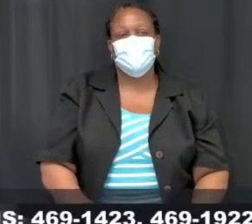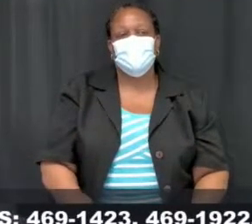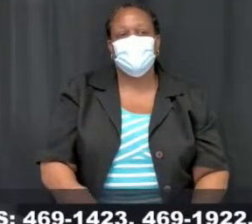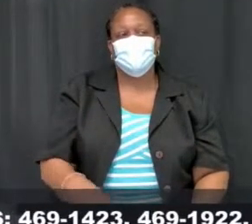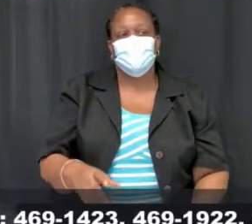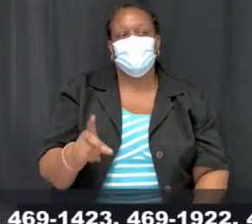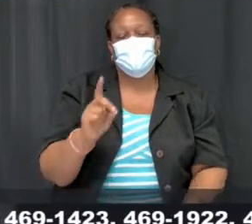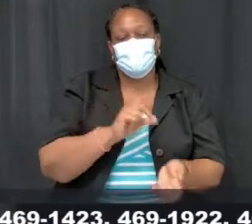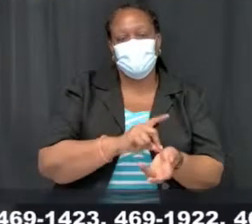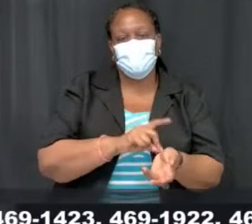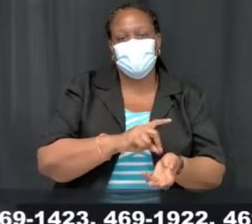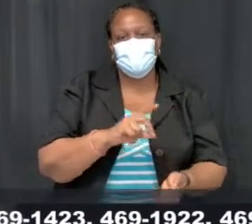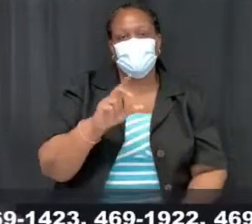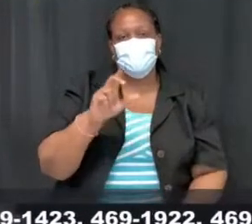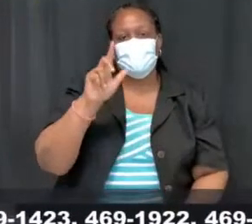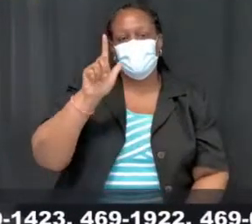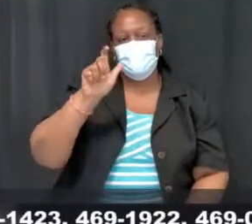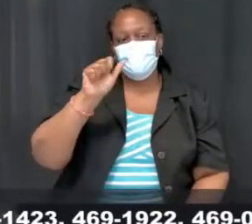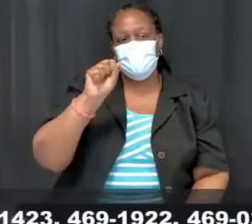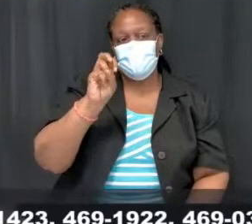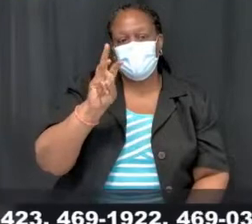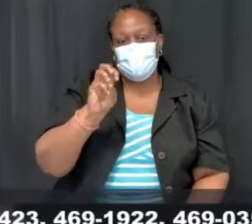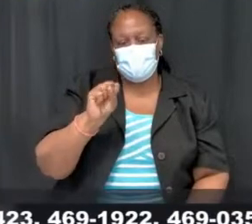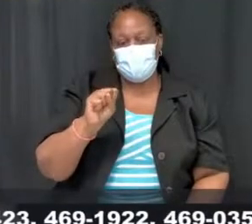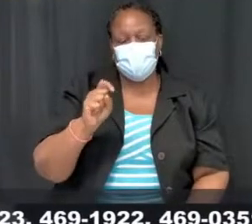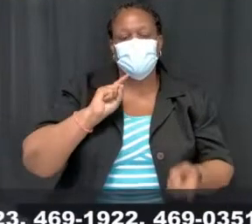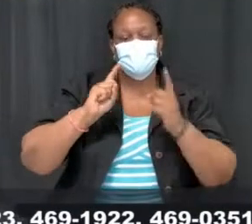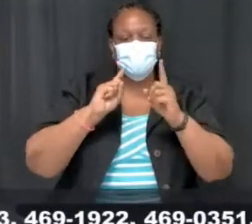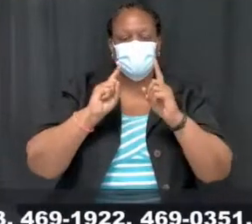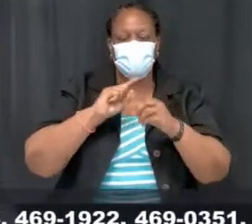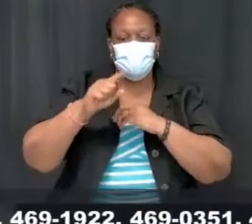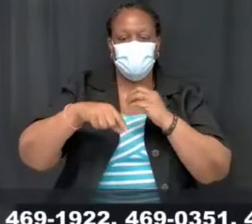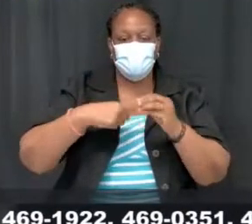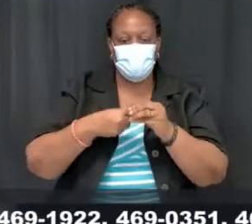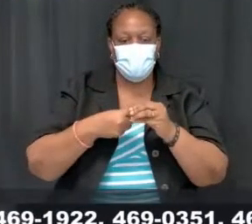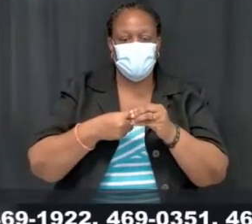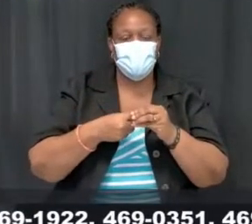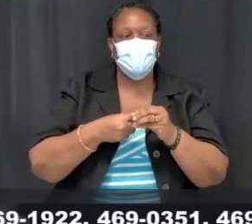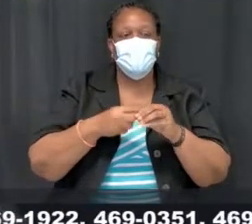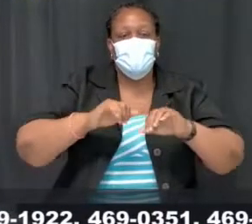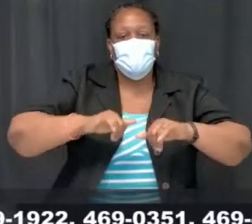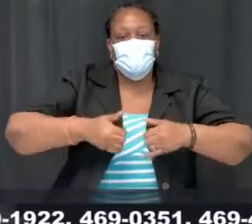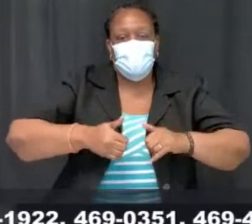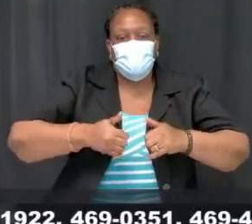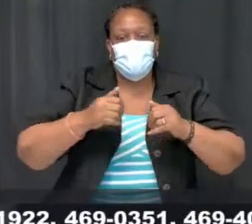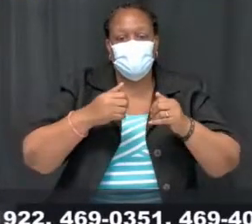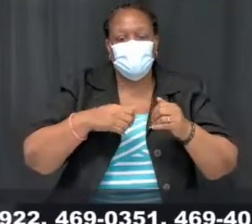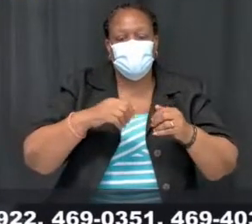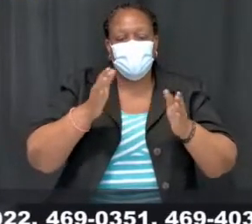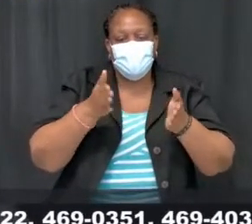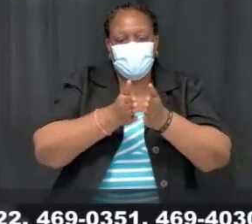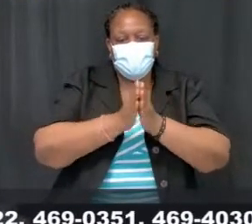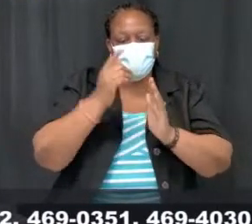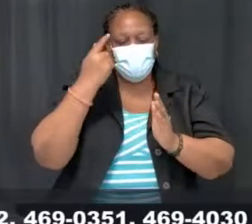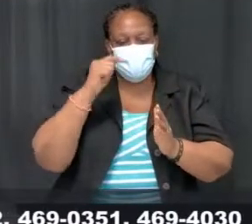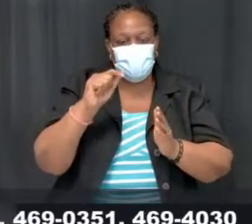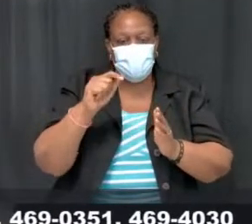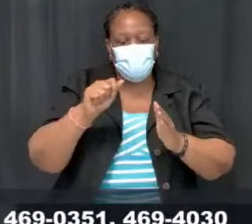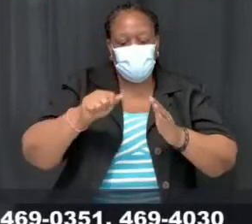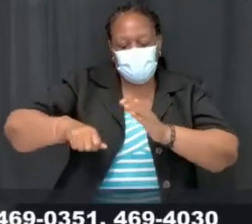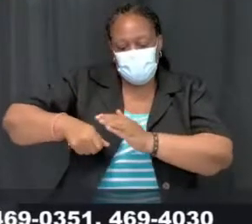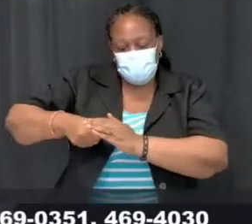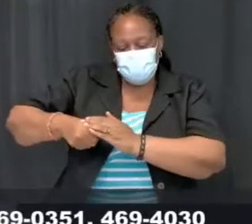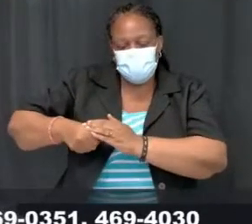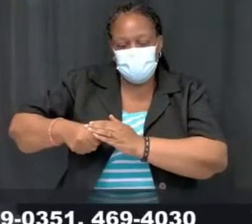CMO Dr. Hazel Laws, who would have spoken to the procedure. Again, let me just walk you